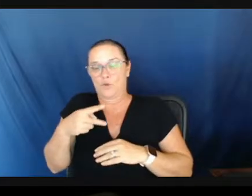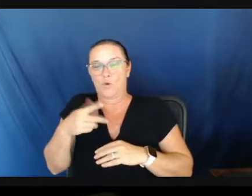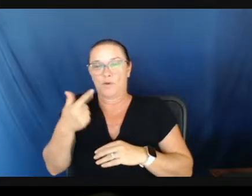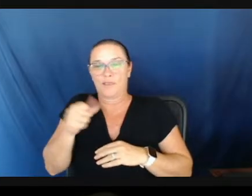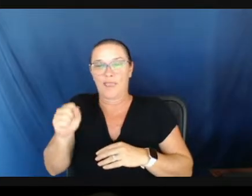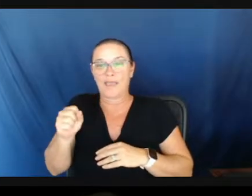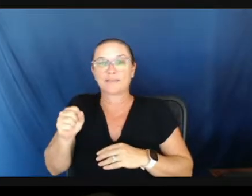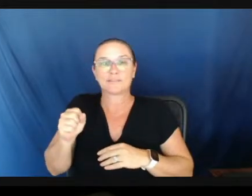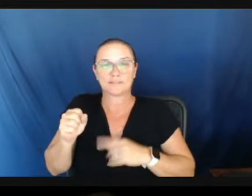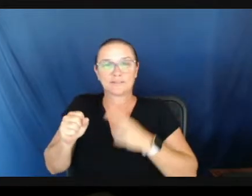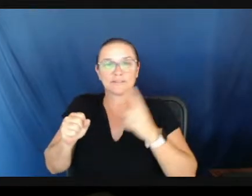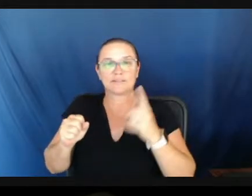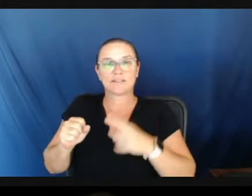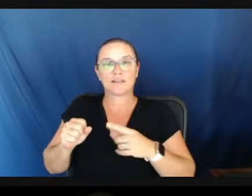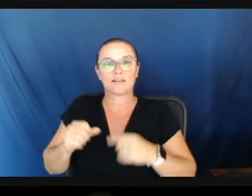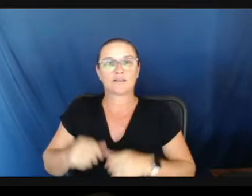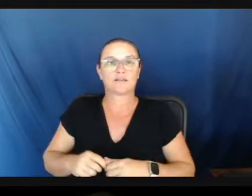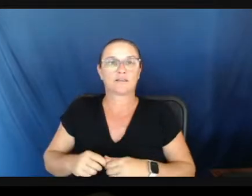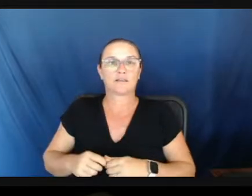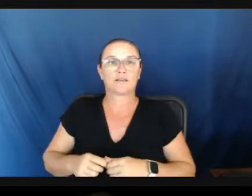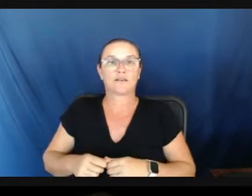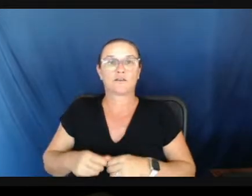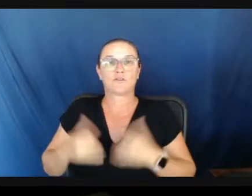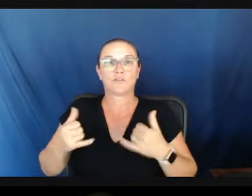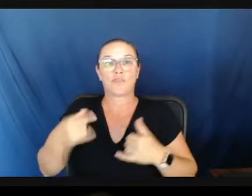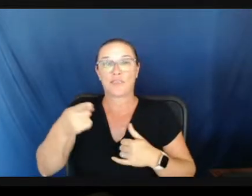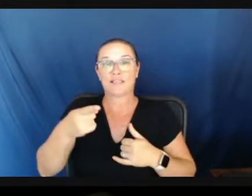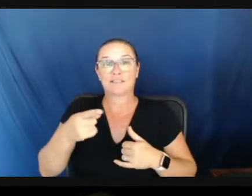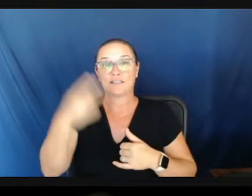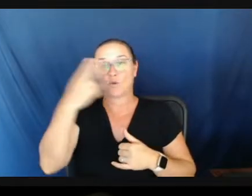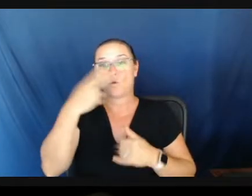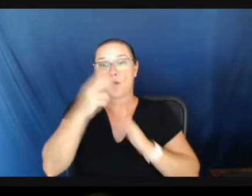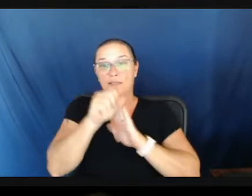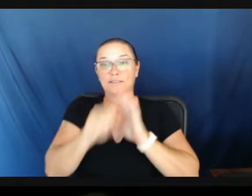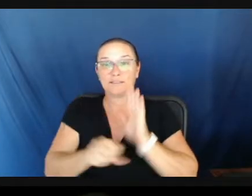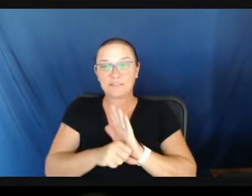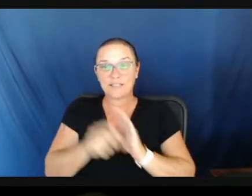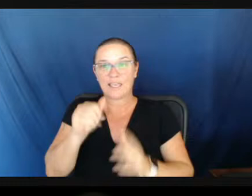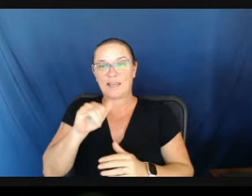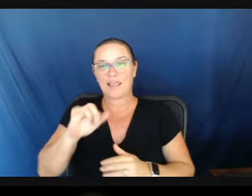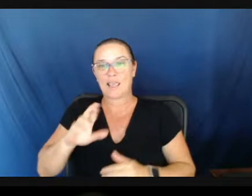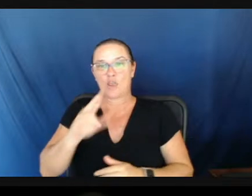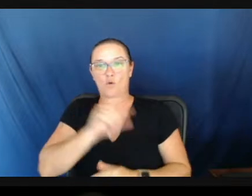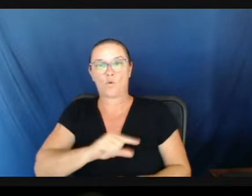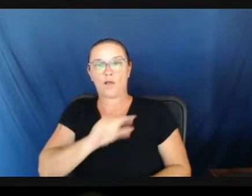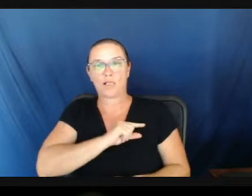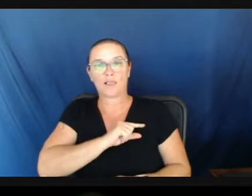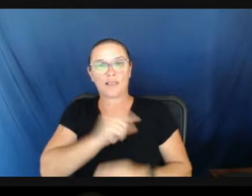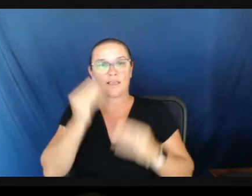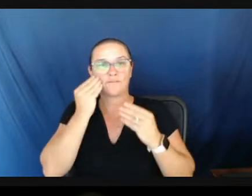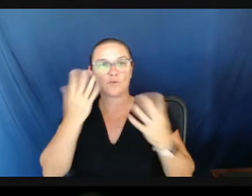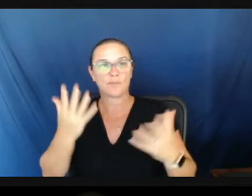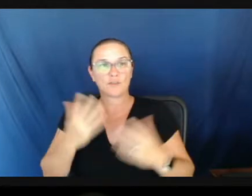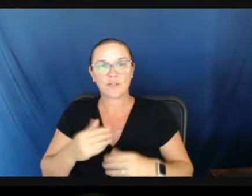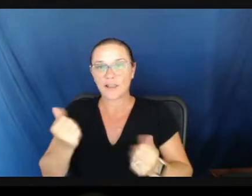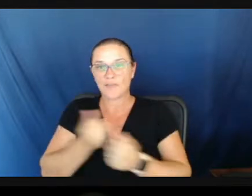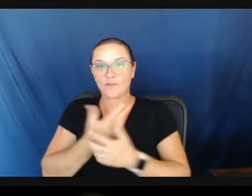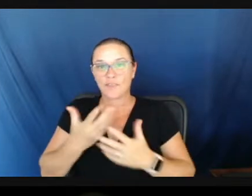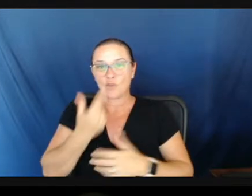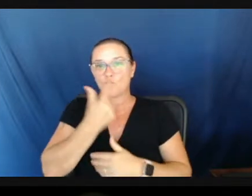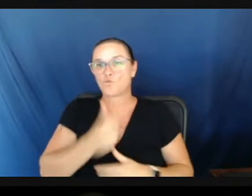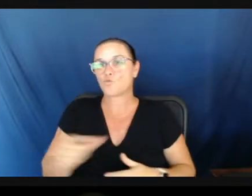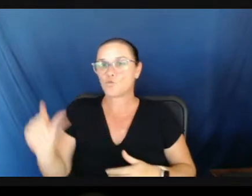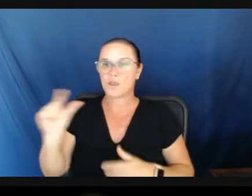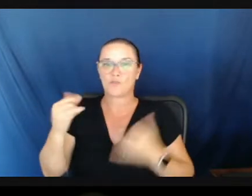other weeks. Here is the state of Hawaii air quality data. And everything is in the green, from Kauai to Oahu